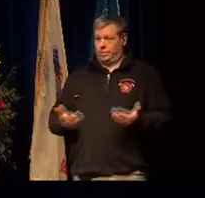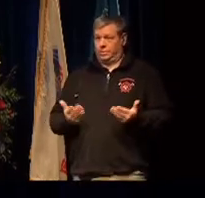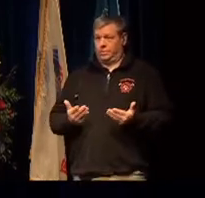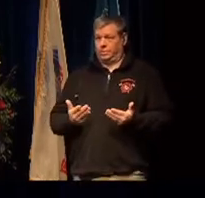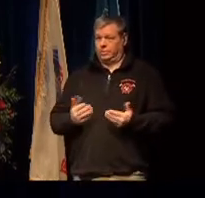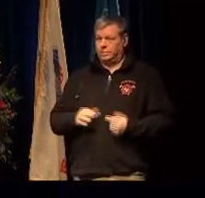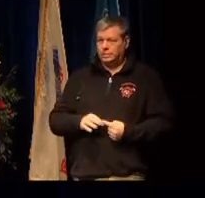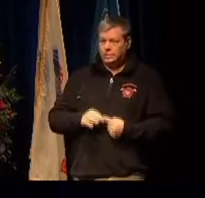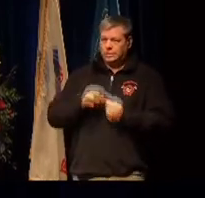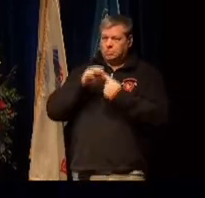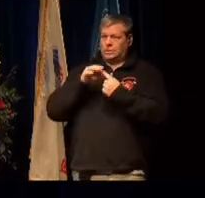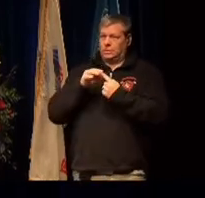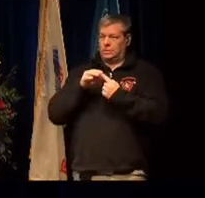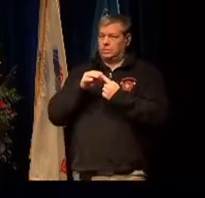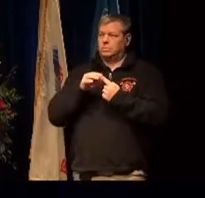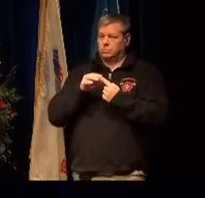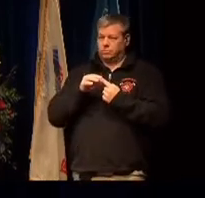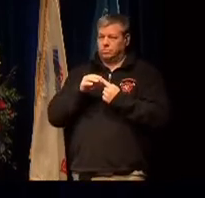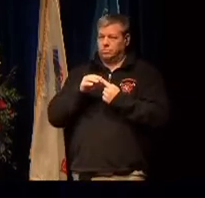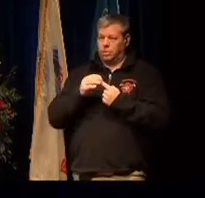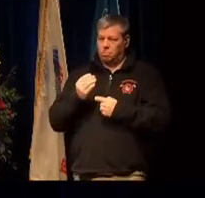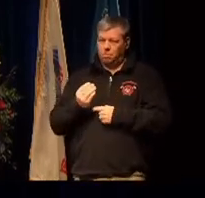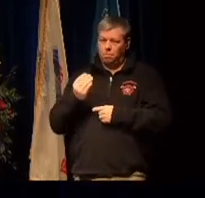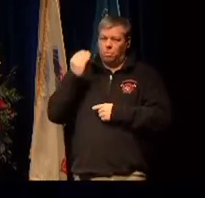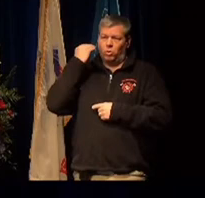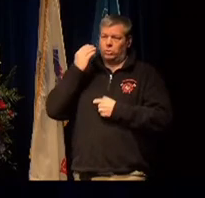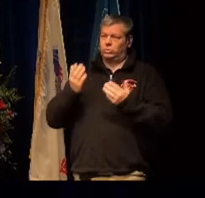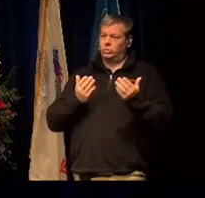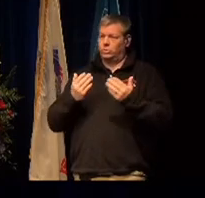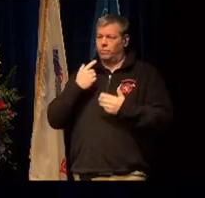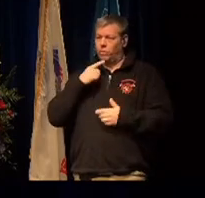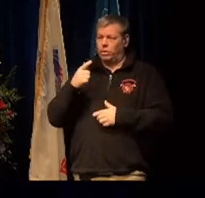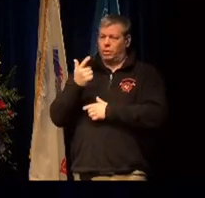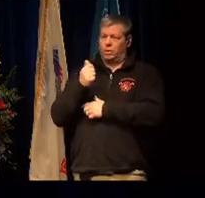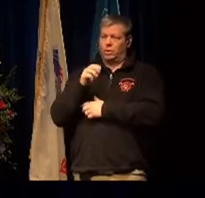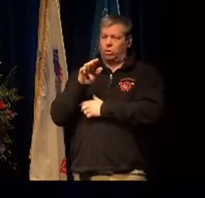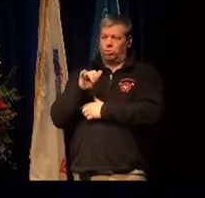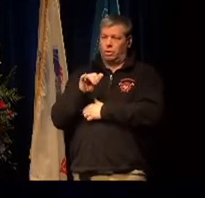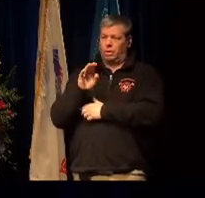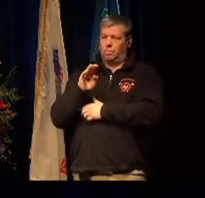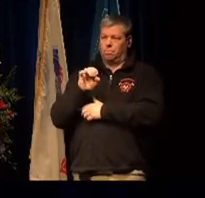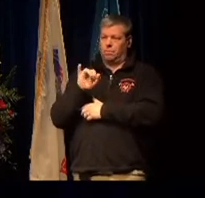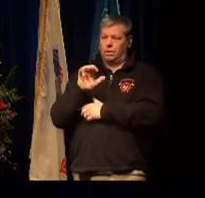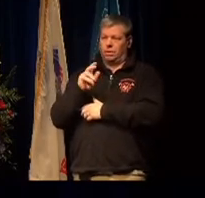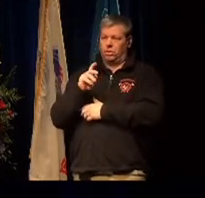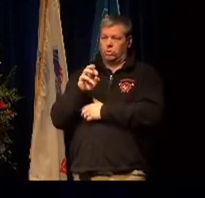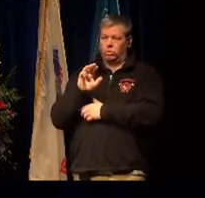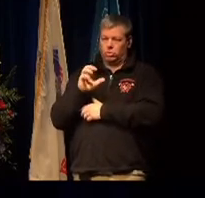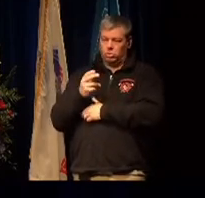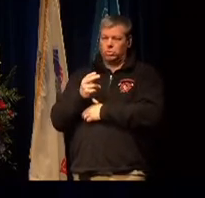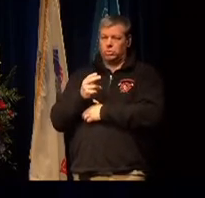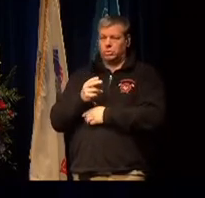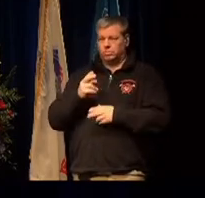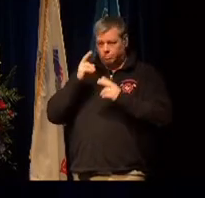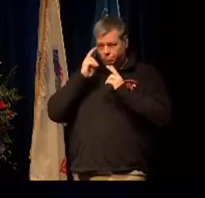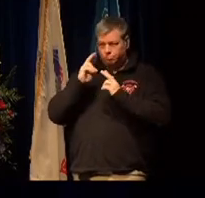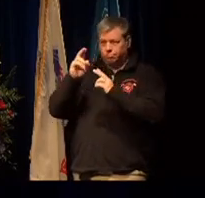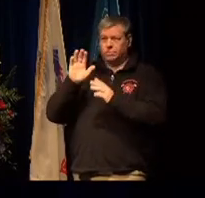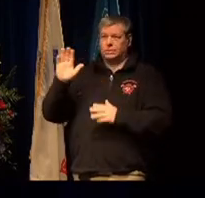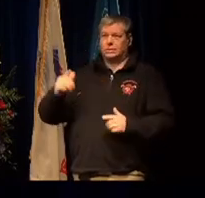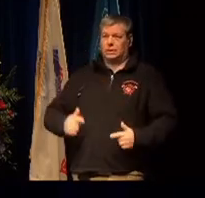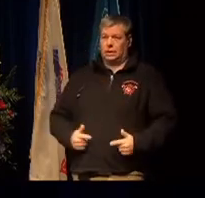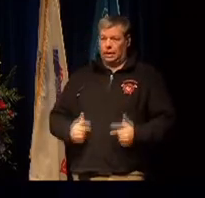occasion for the memorial service for Gary Beikirch, the celebration of life for Gary Beikirch. Today we come